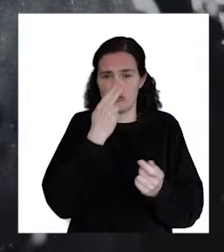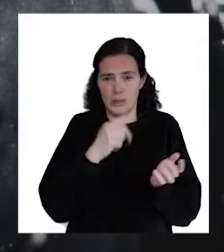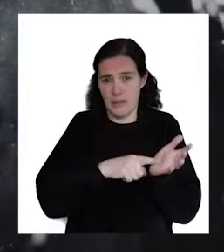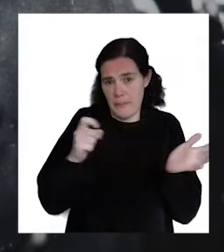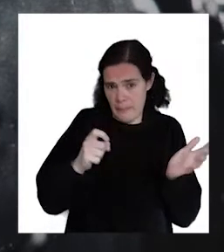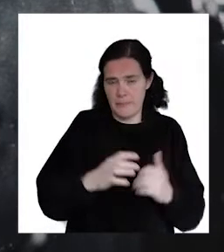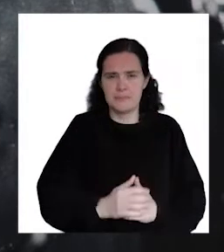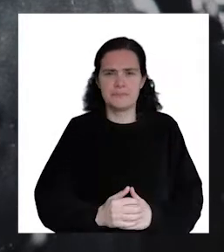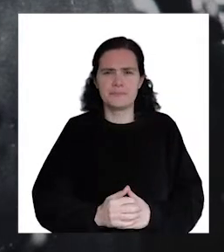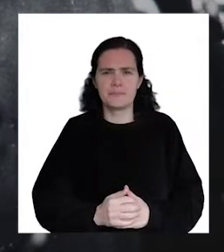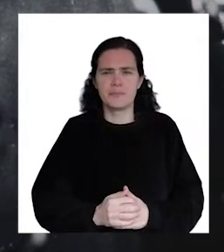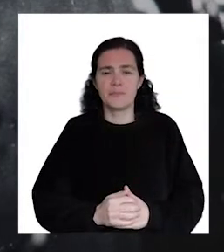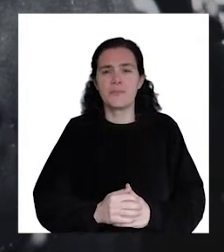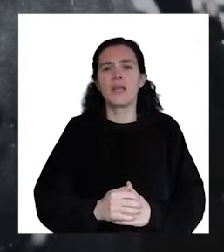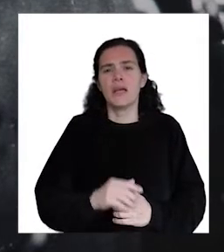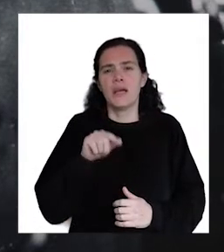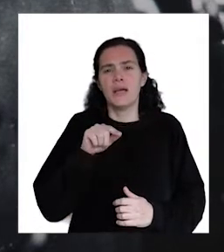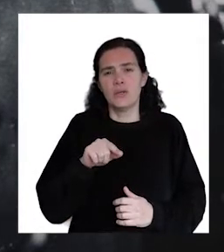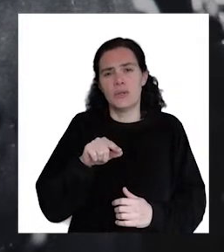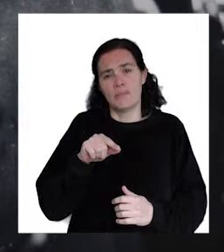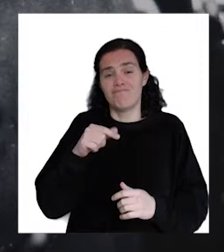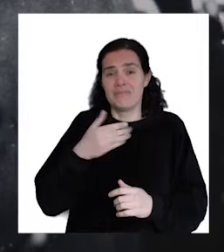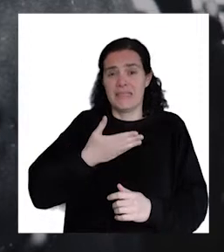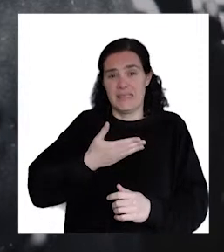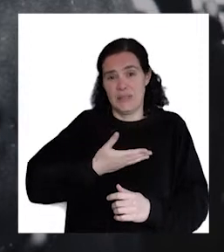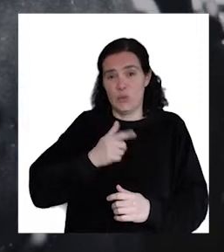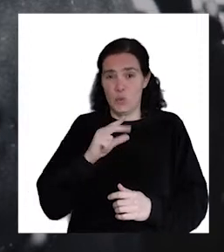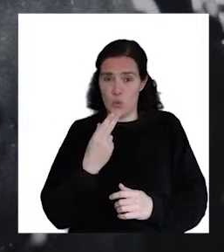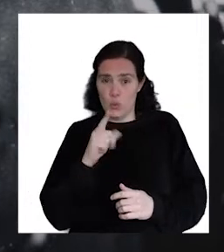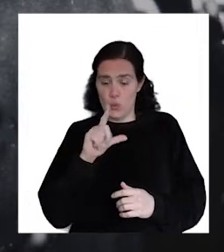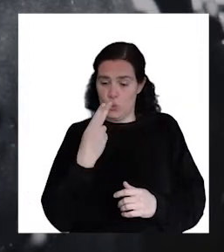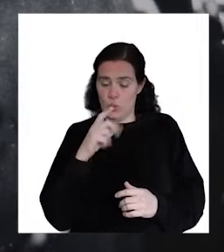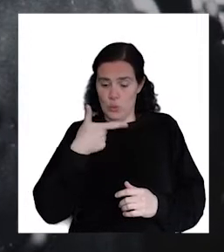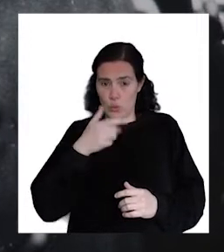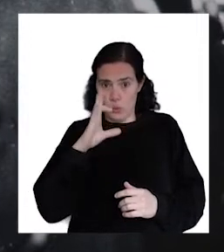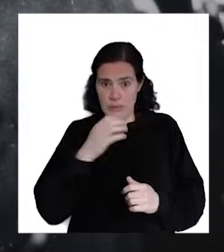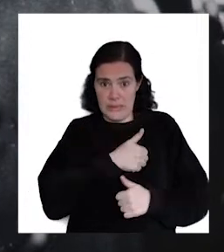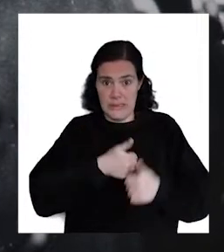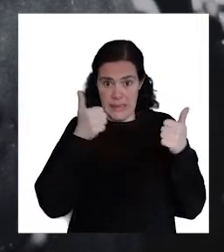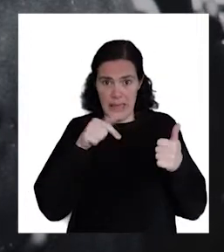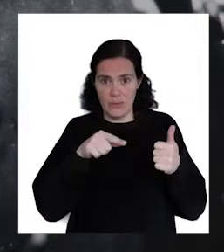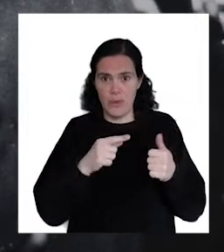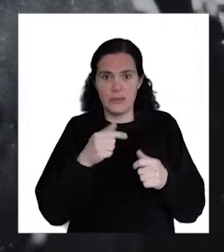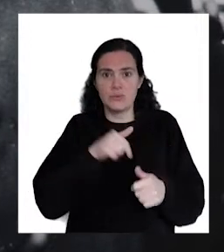bit the history of the United States, Duluth is not in the